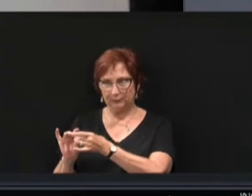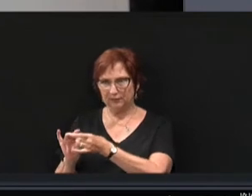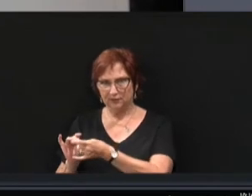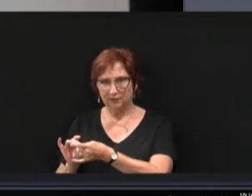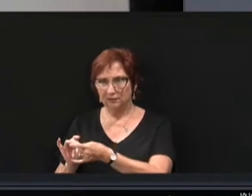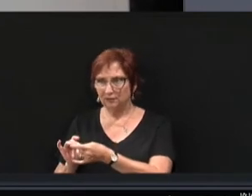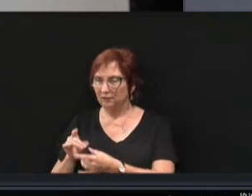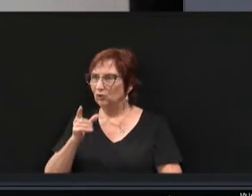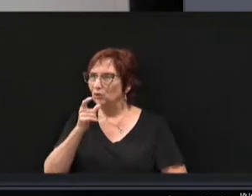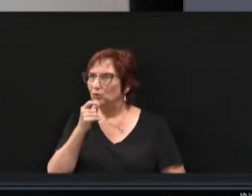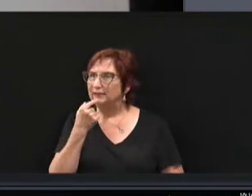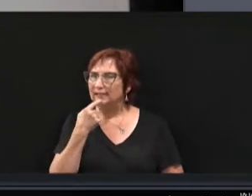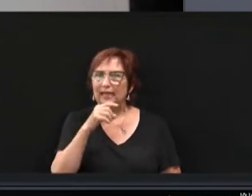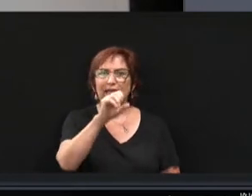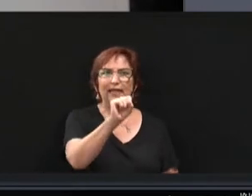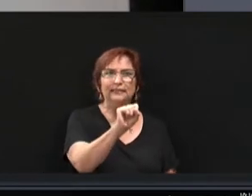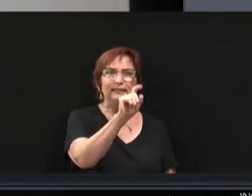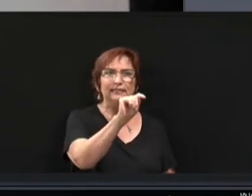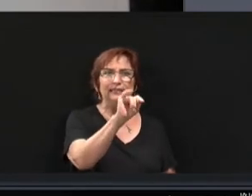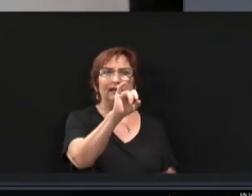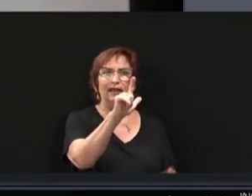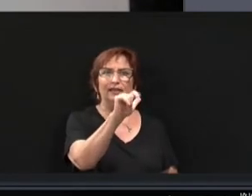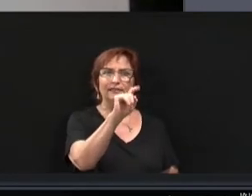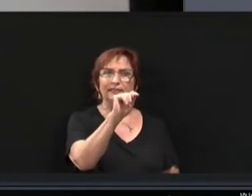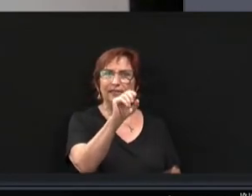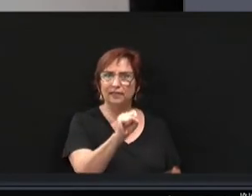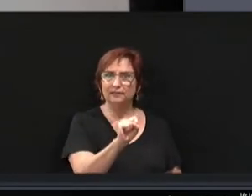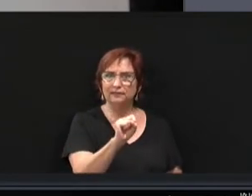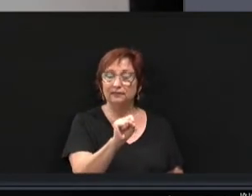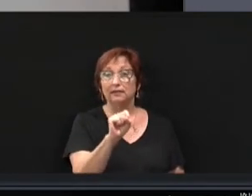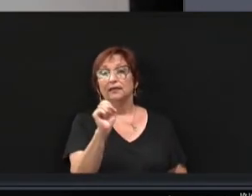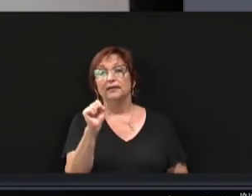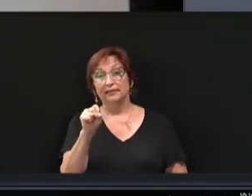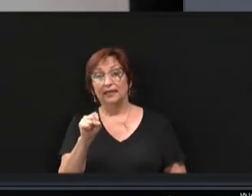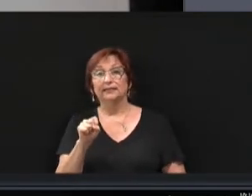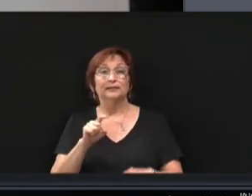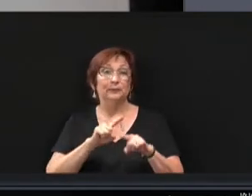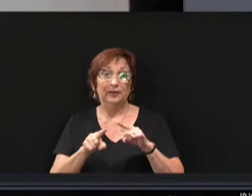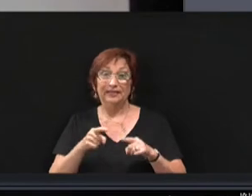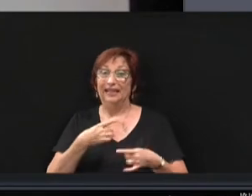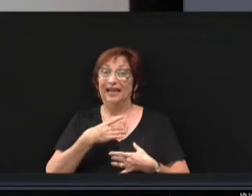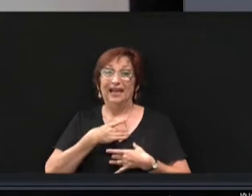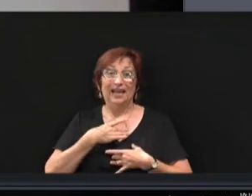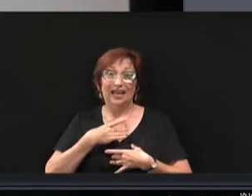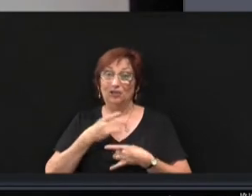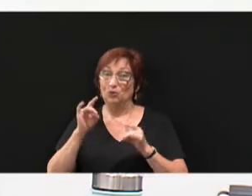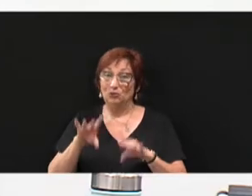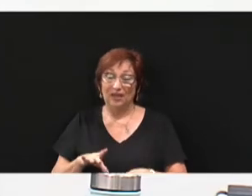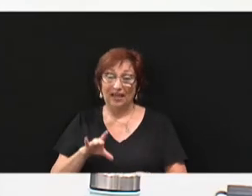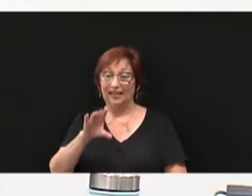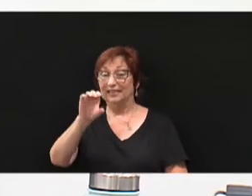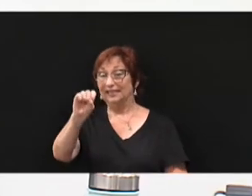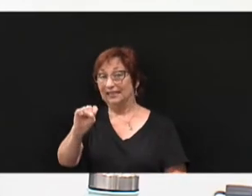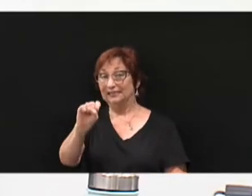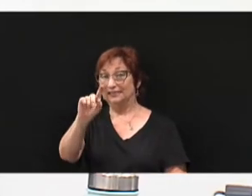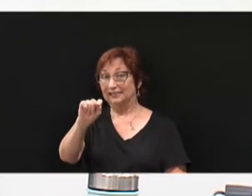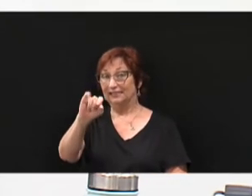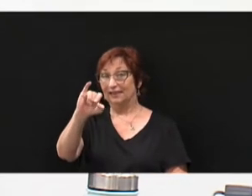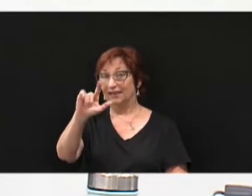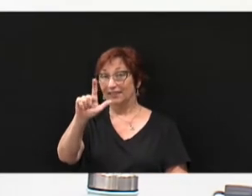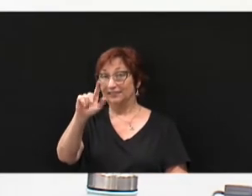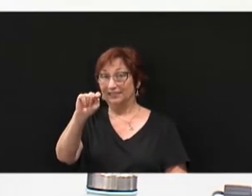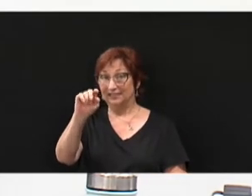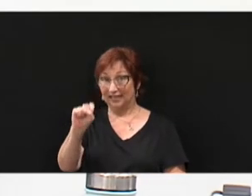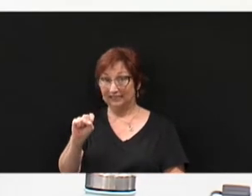Who's saying stilts? Okay. Yes, but I don't like stilts. Okay. All